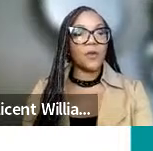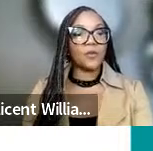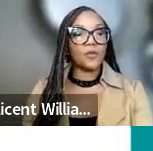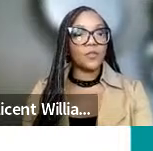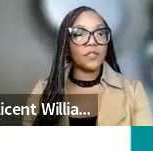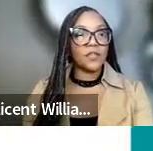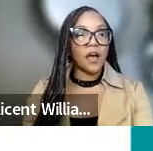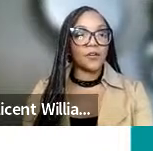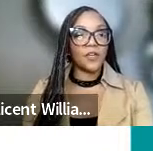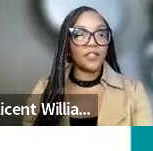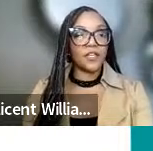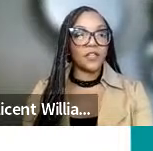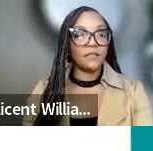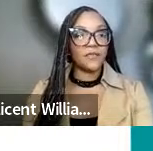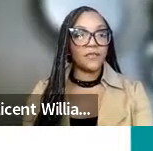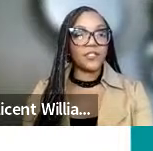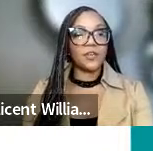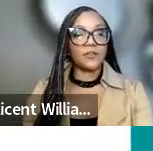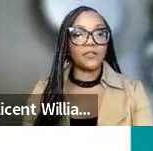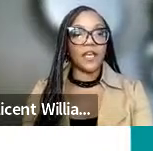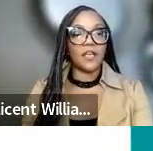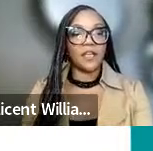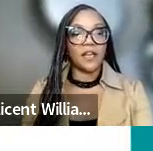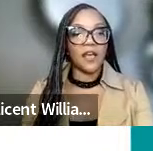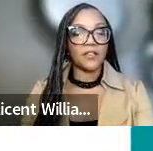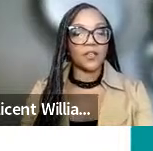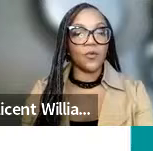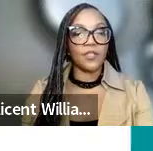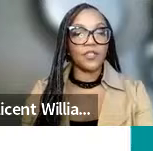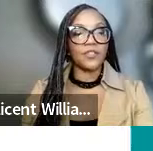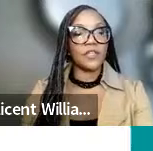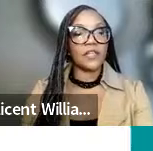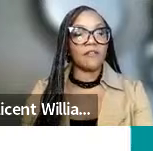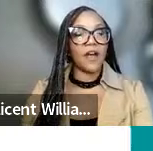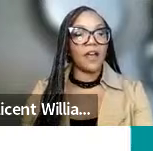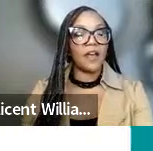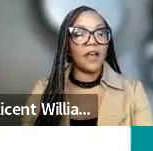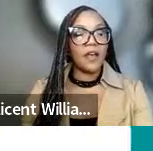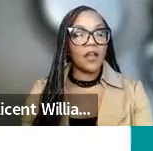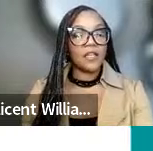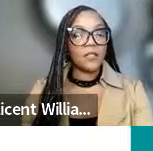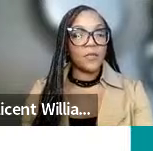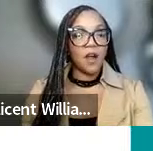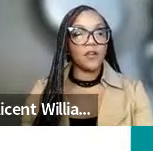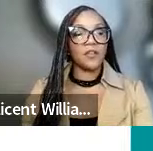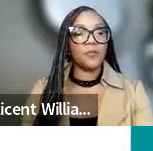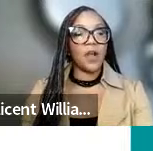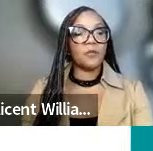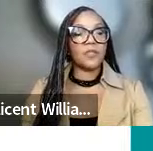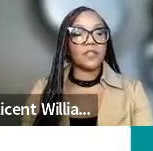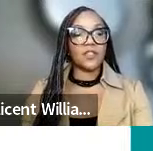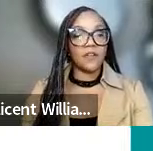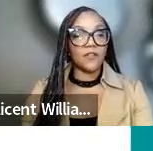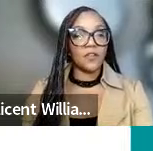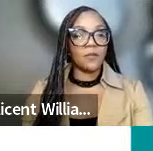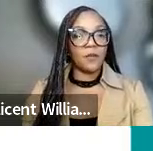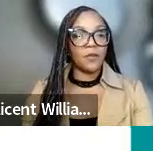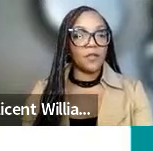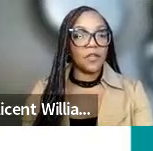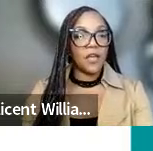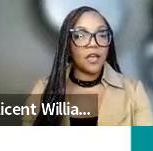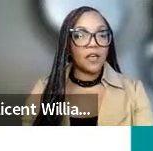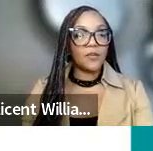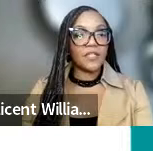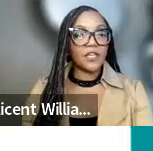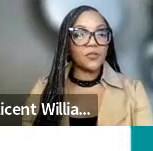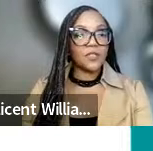The meeting ground rules: honor the agenda, listen to understand, and ask questions to clarify. Let's be hard on the problems and soft on the